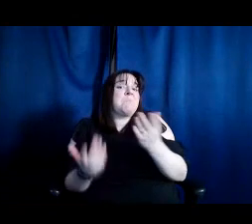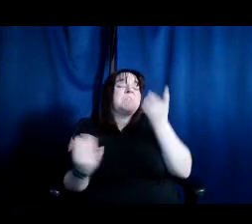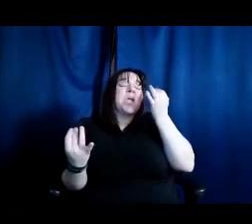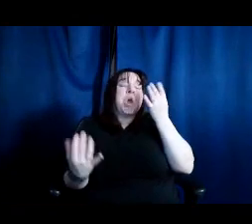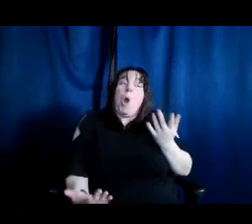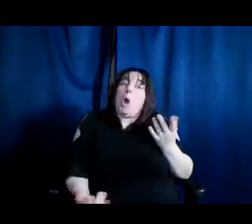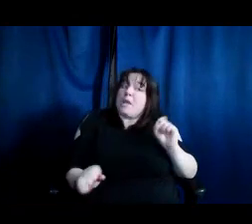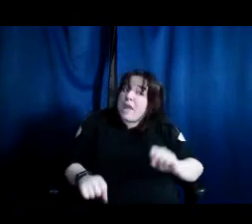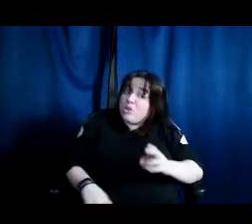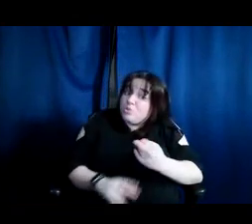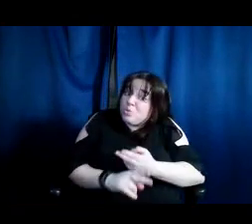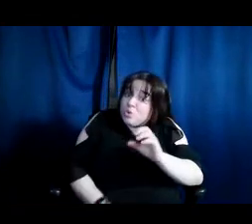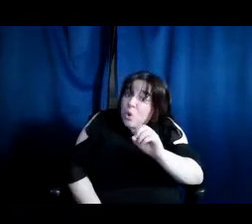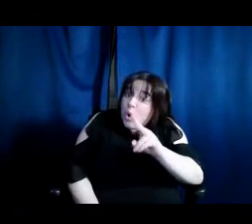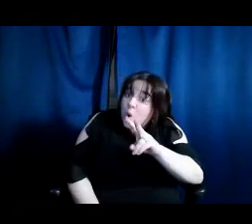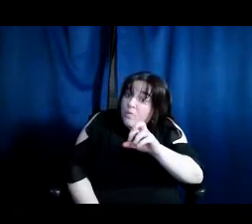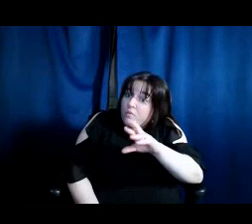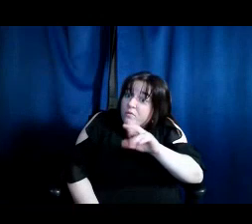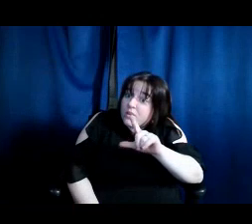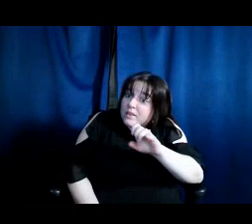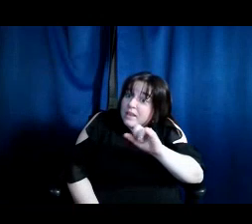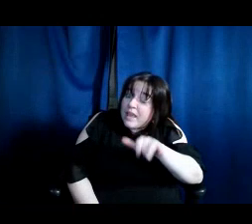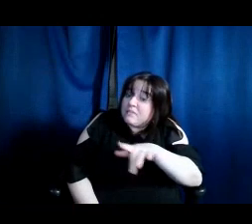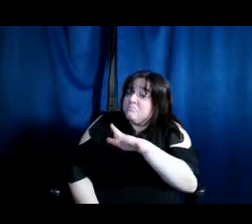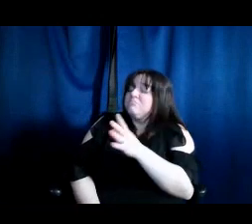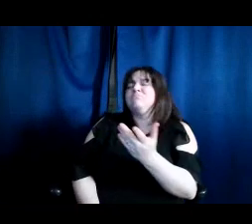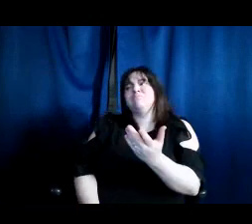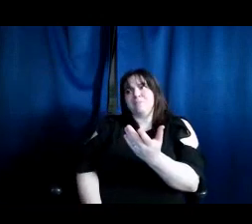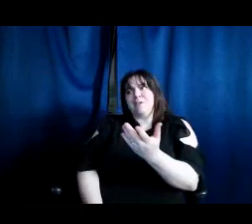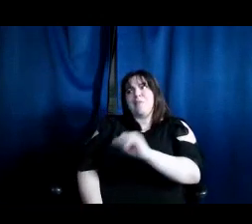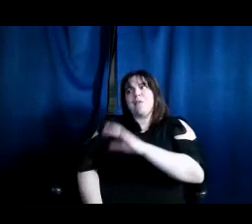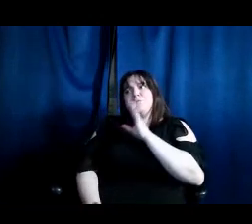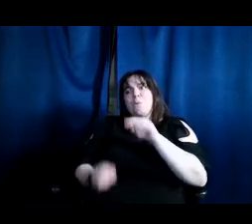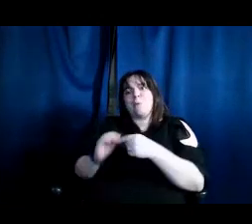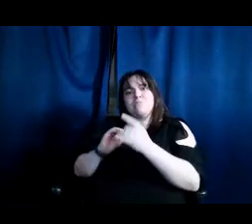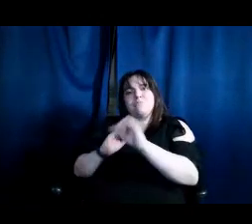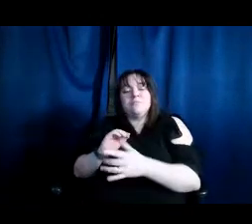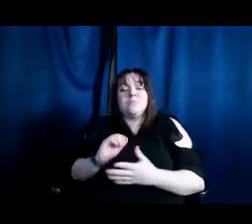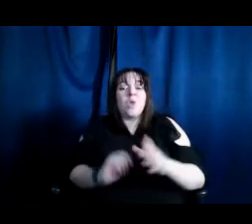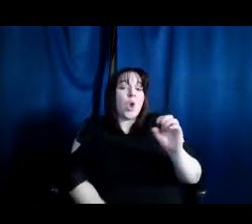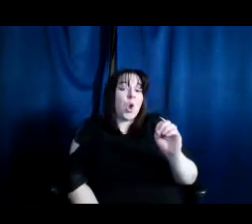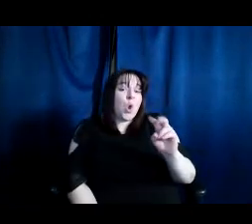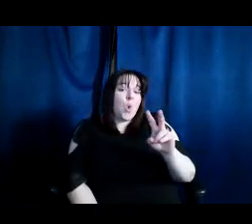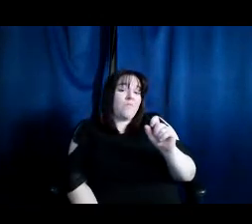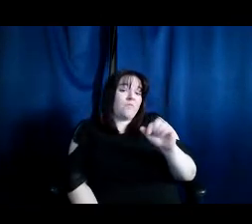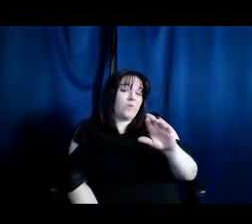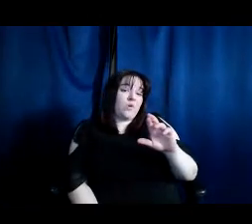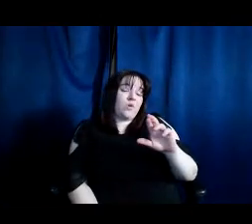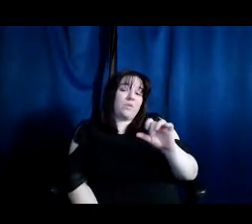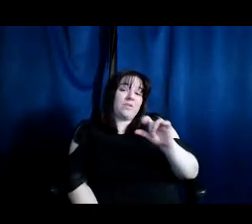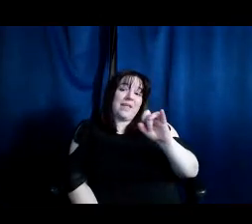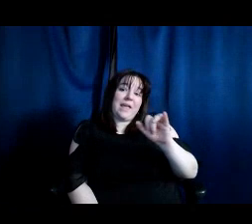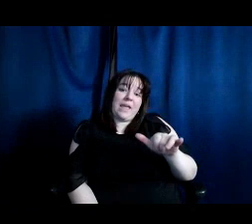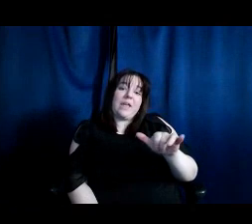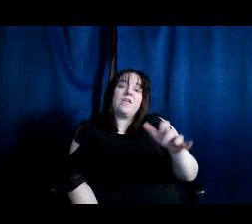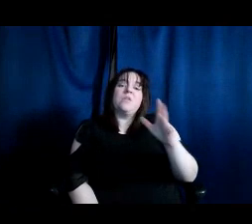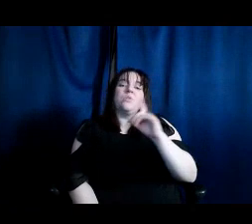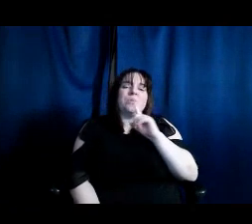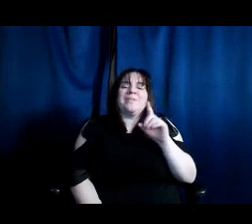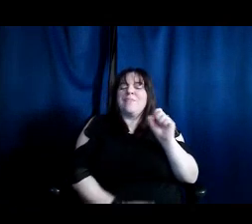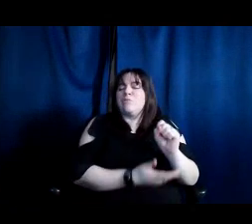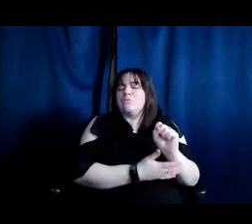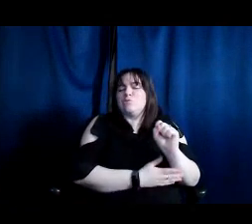Let's talk about that. Overlays are software tools which attempt to automatically fix website accessibility